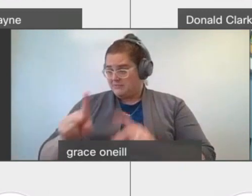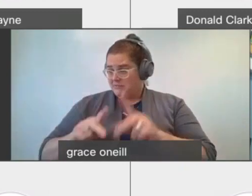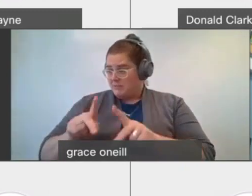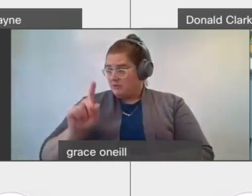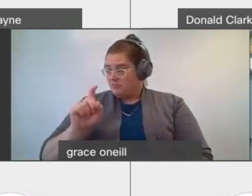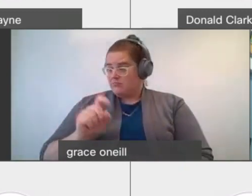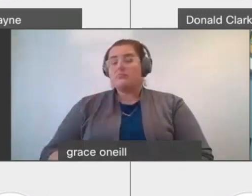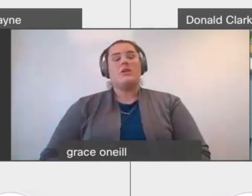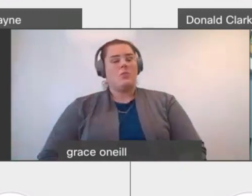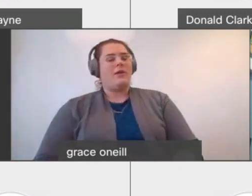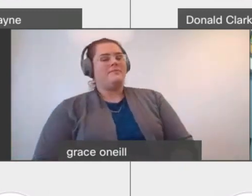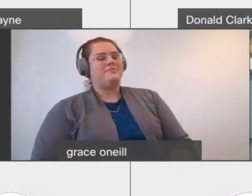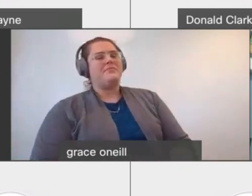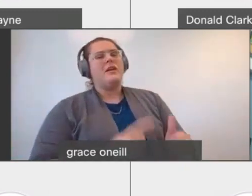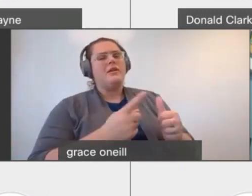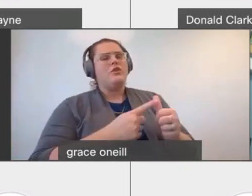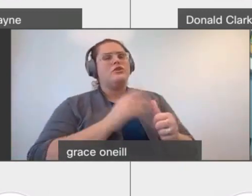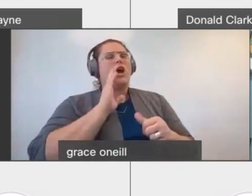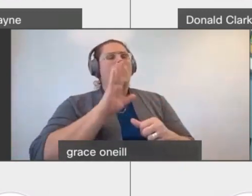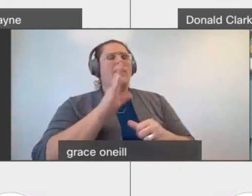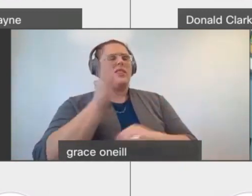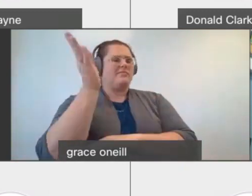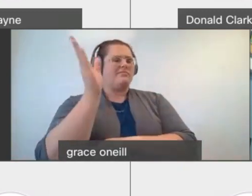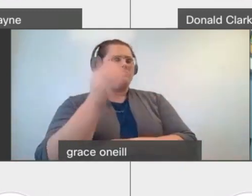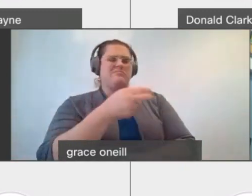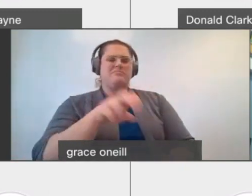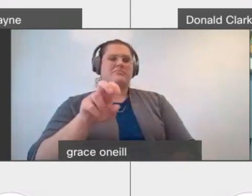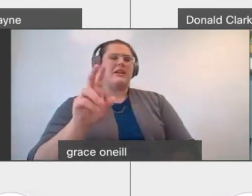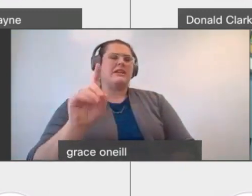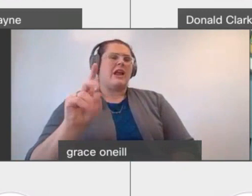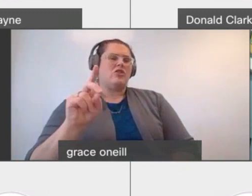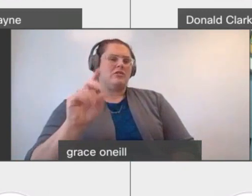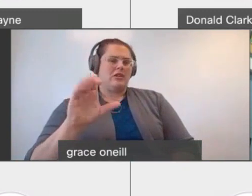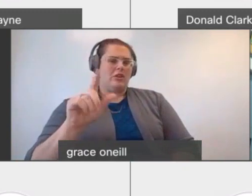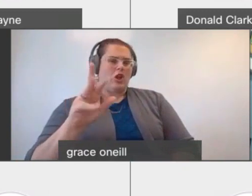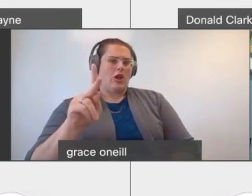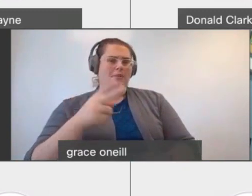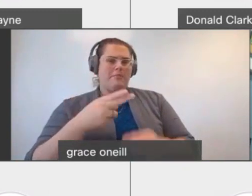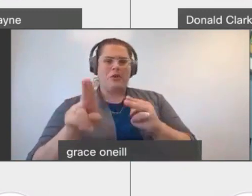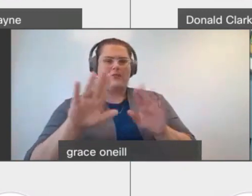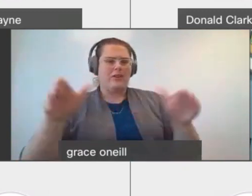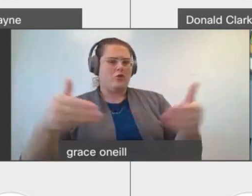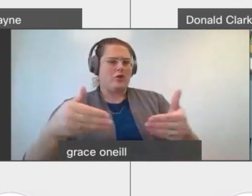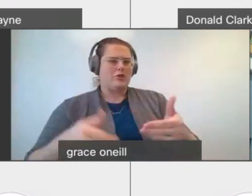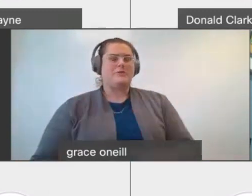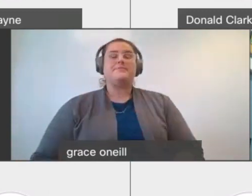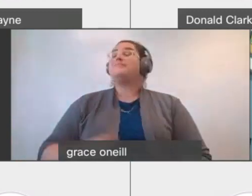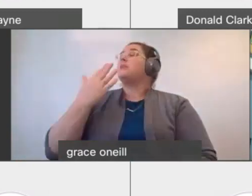Andy, I'm going to turn it over to Donald Clark to do a brief introduction. Hey, good afternoon, everyone. Donald Clark from